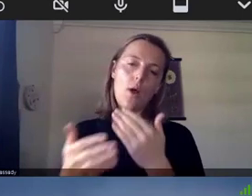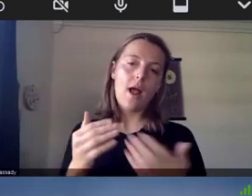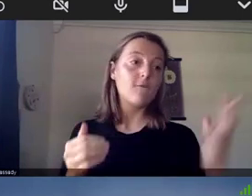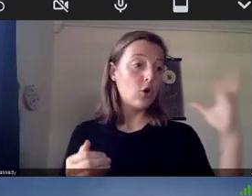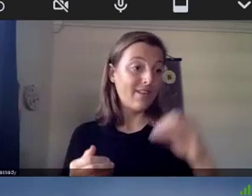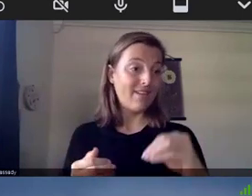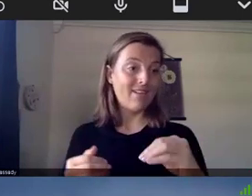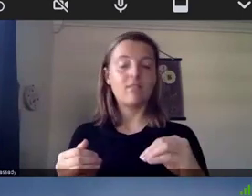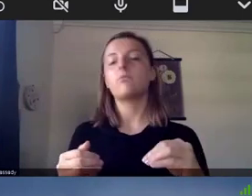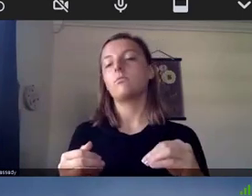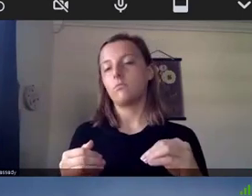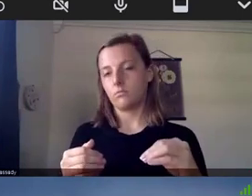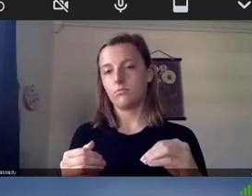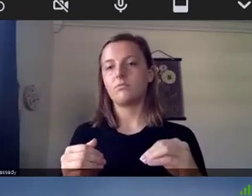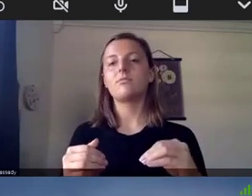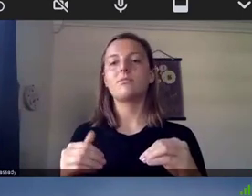useful.